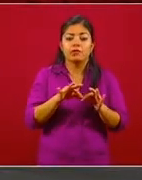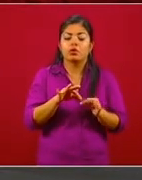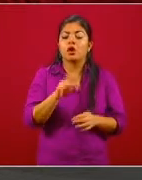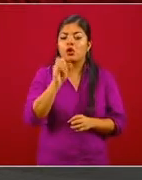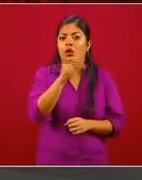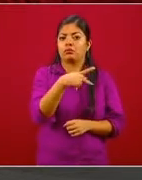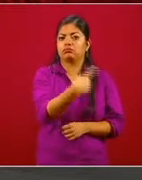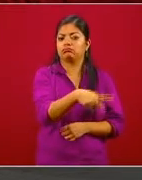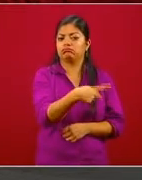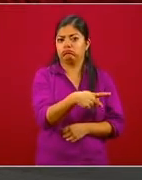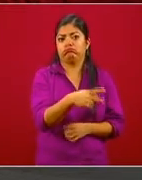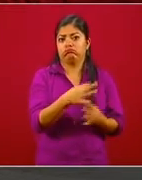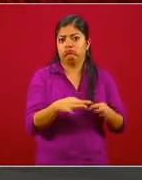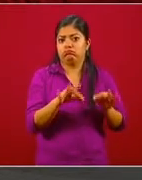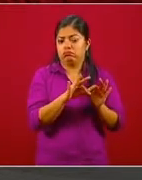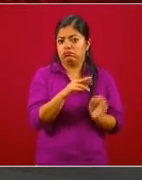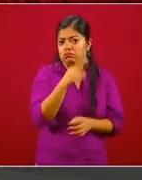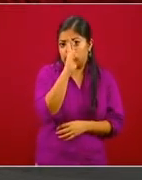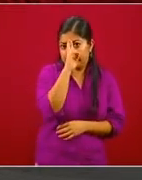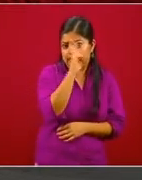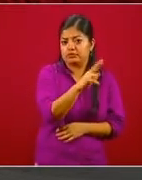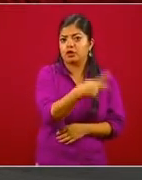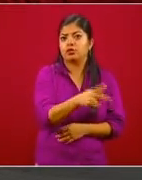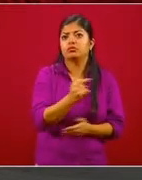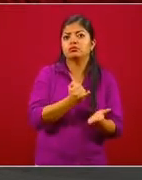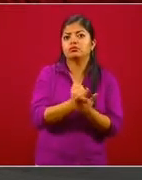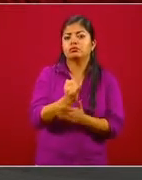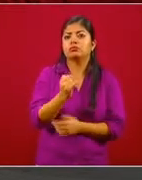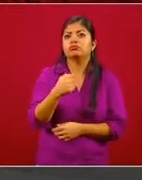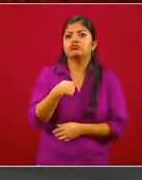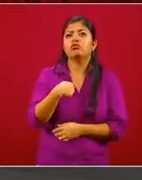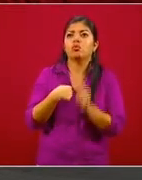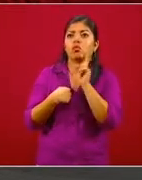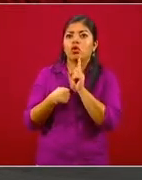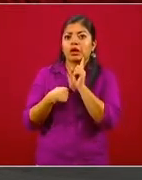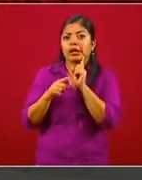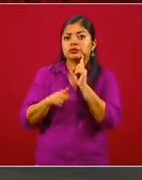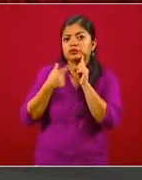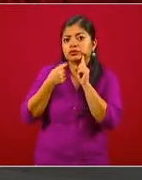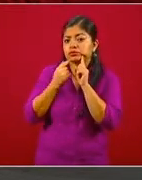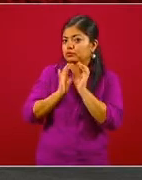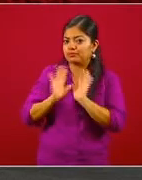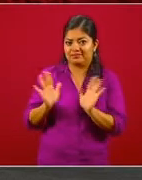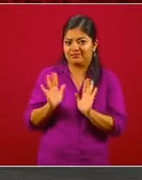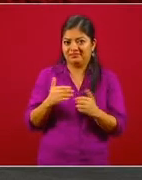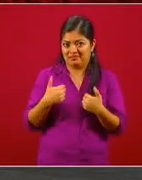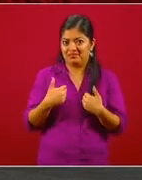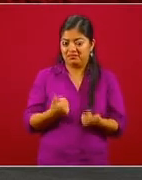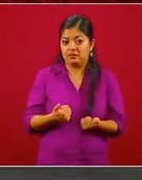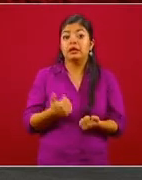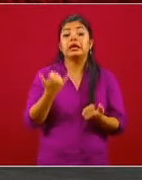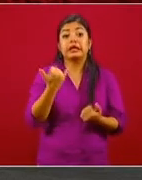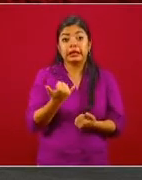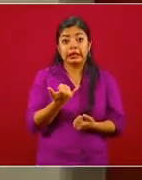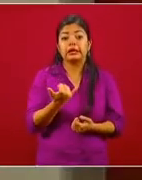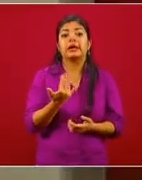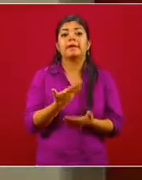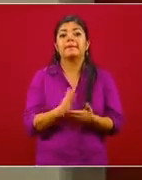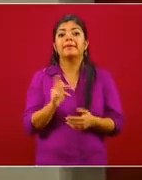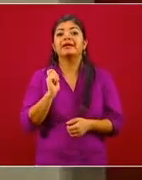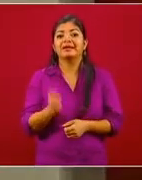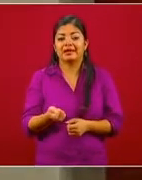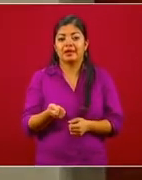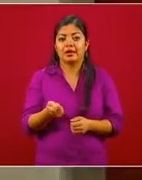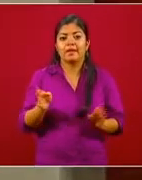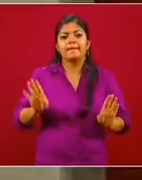identify themselves with. So that's very important. And then secondly is to facilitate as much as possible that